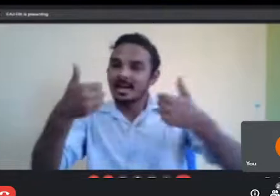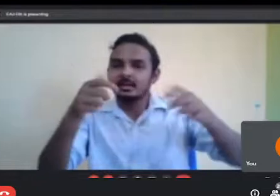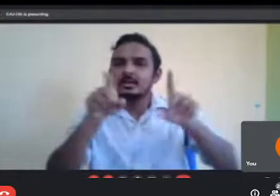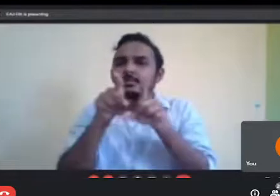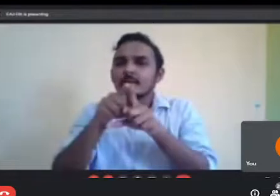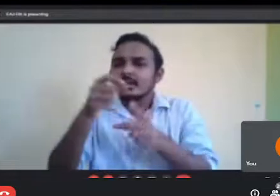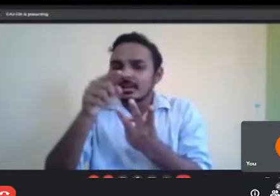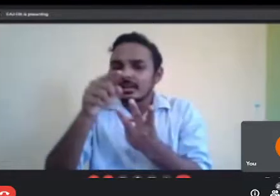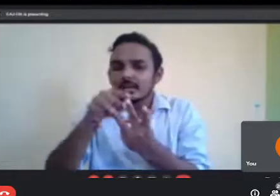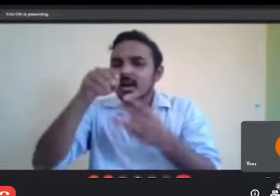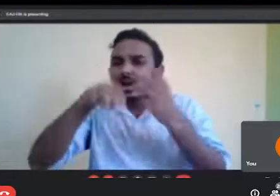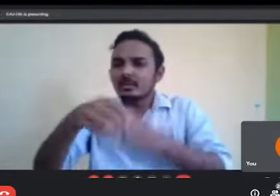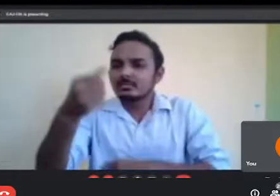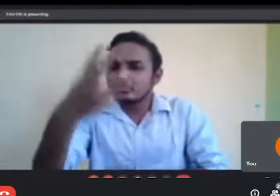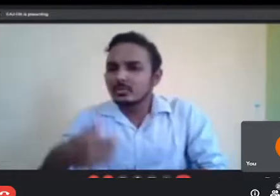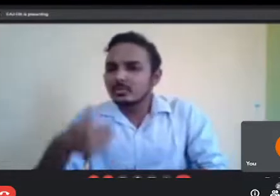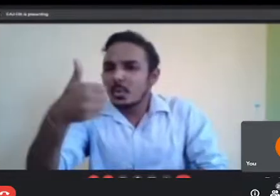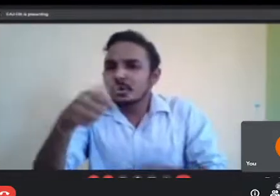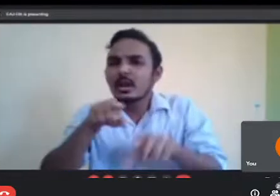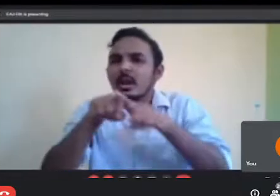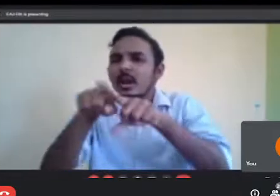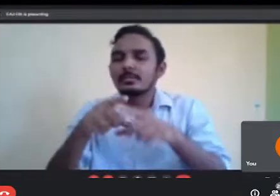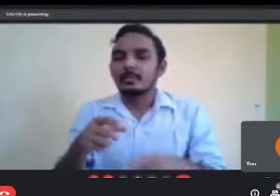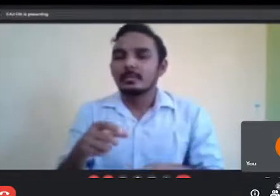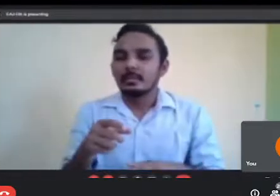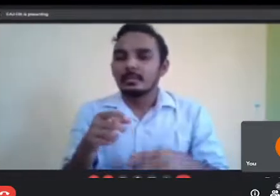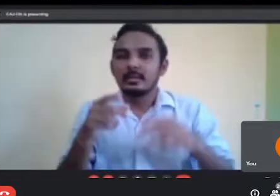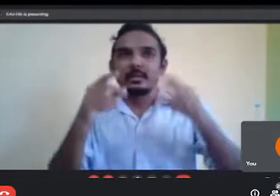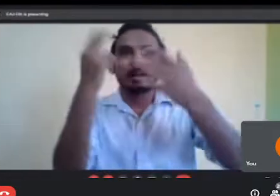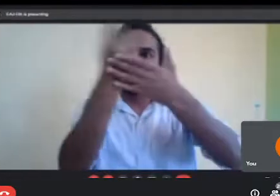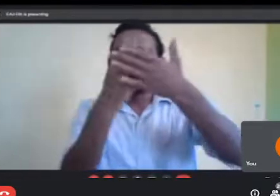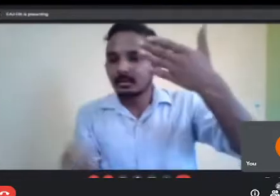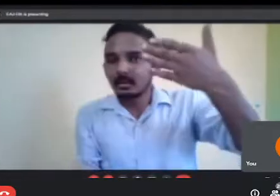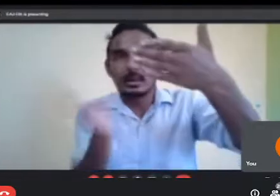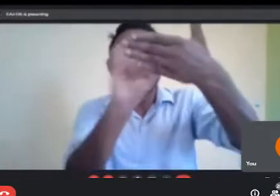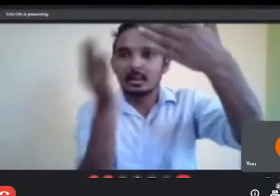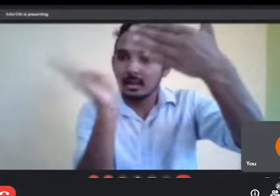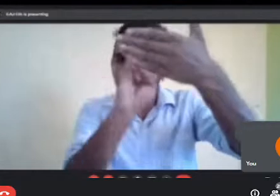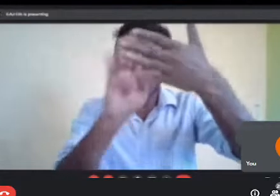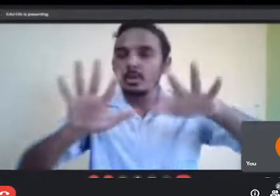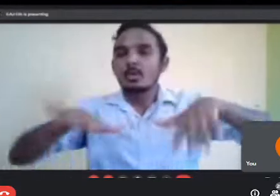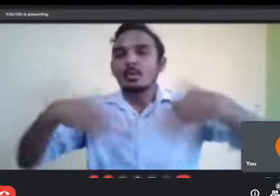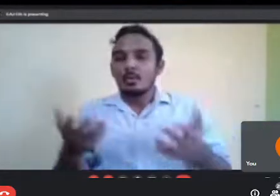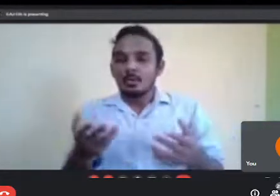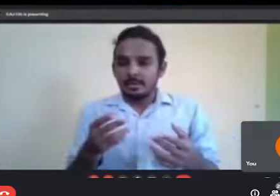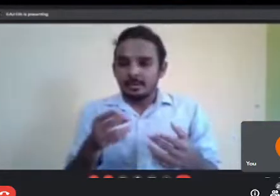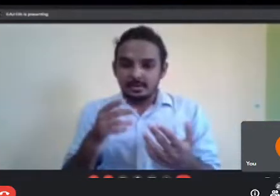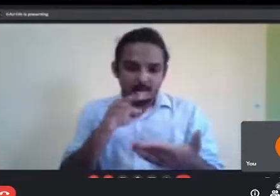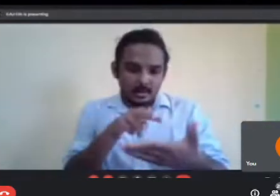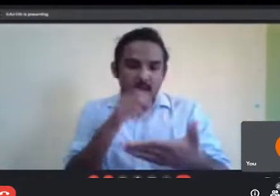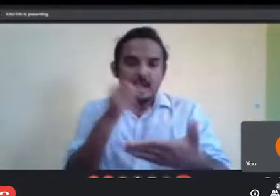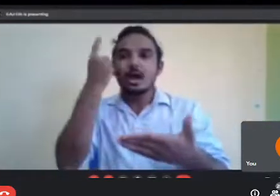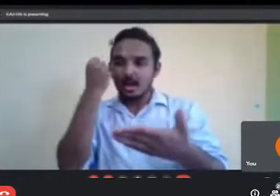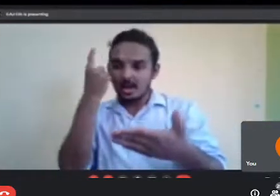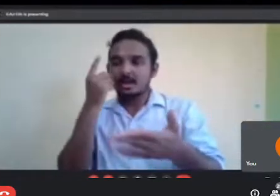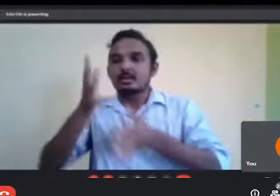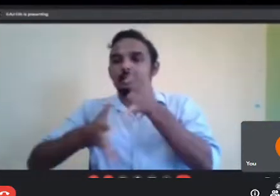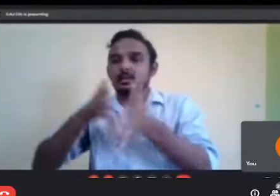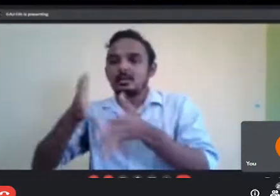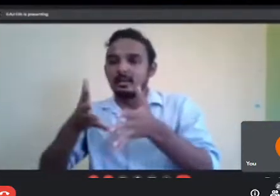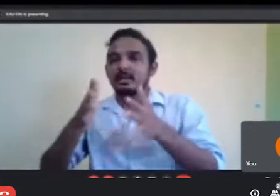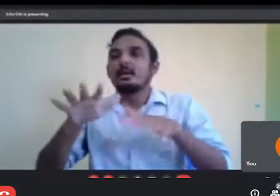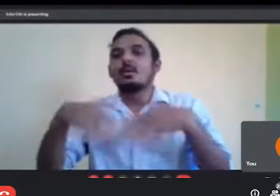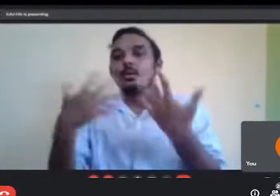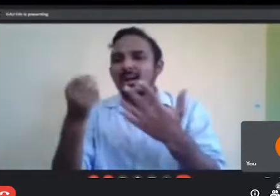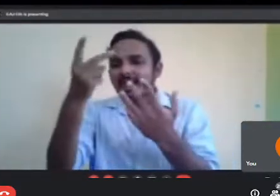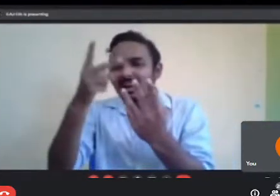Same with the first post-test For example, they have a drawing. Do they understand